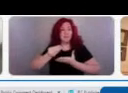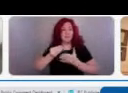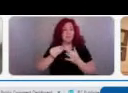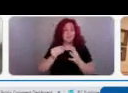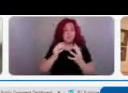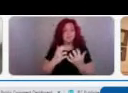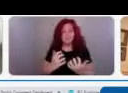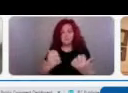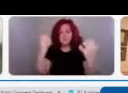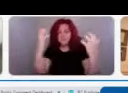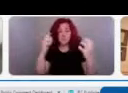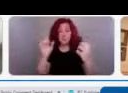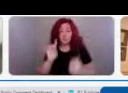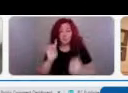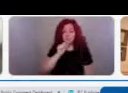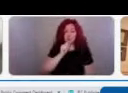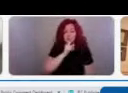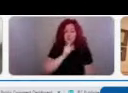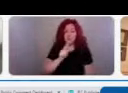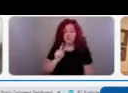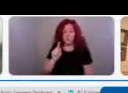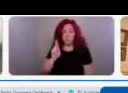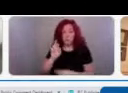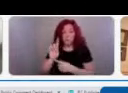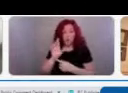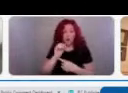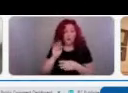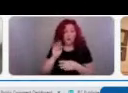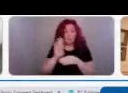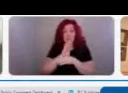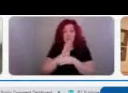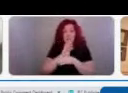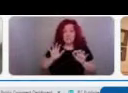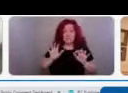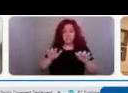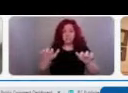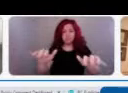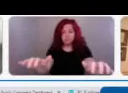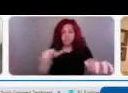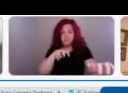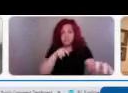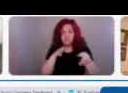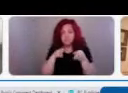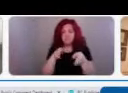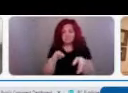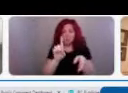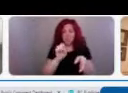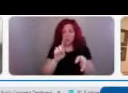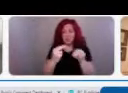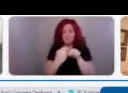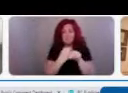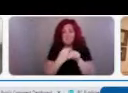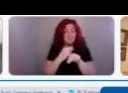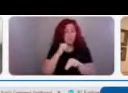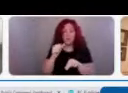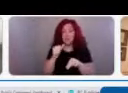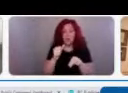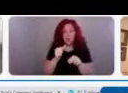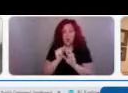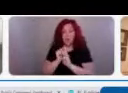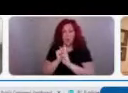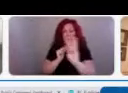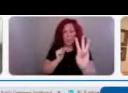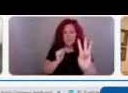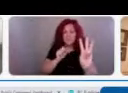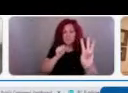along scottsdale road and businesses along the 101 we rarely travel west of scottsdale road or